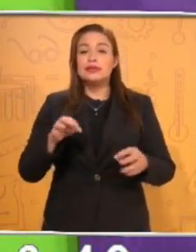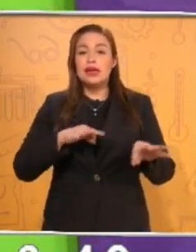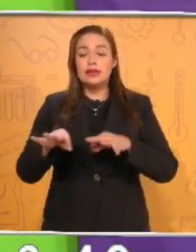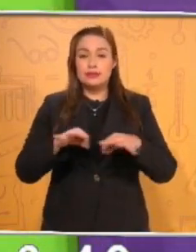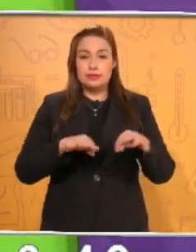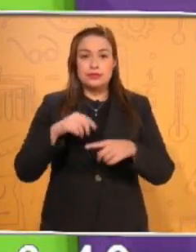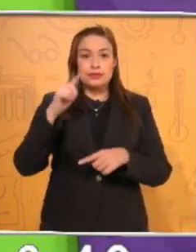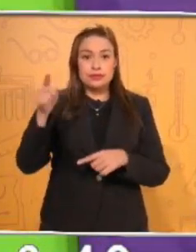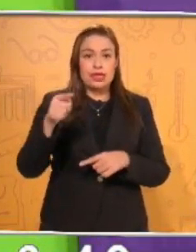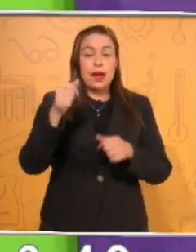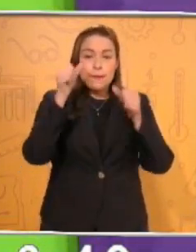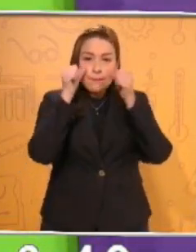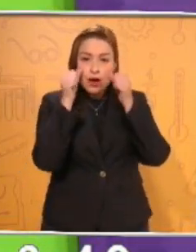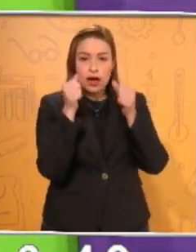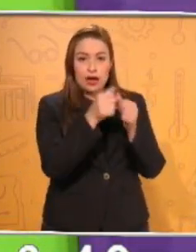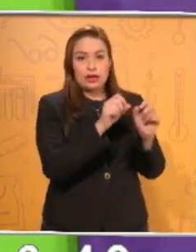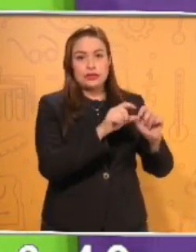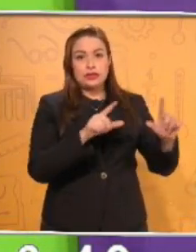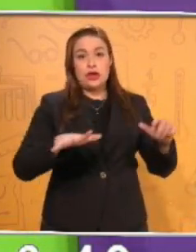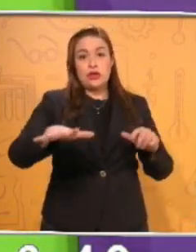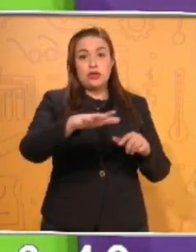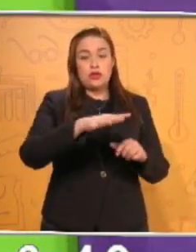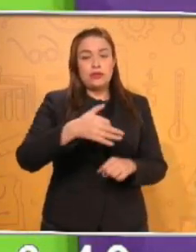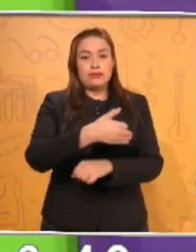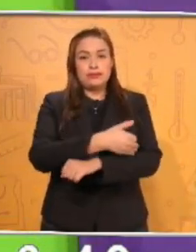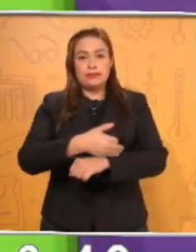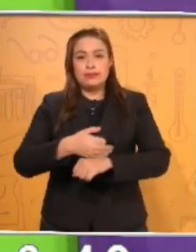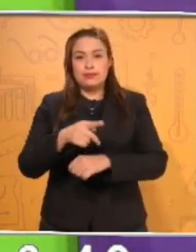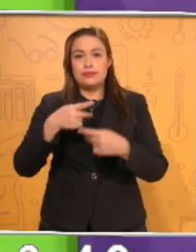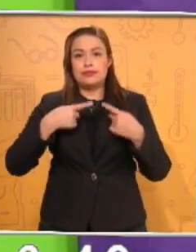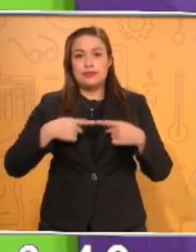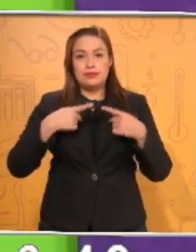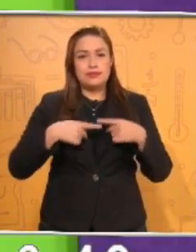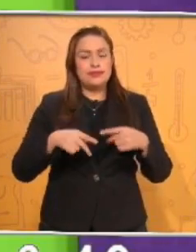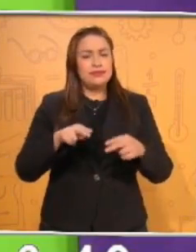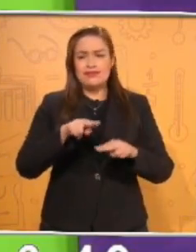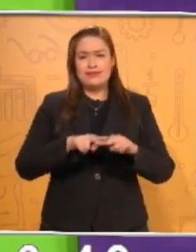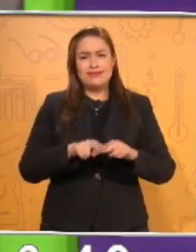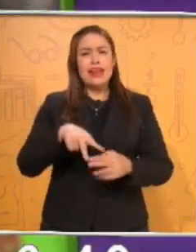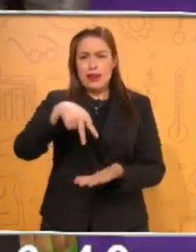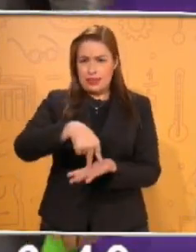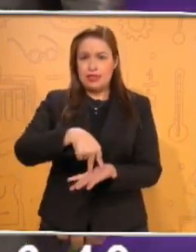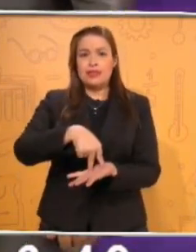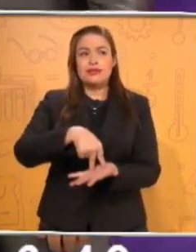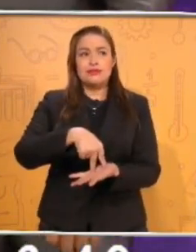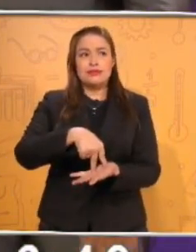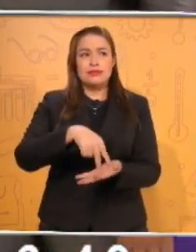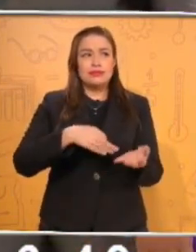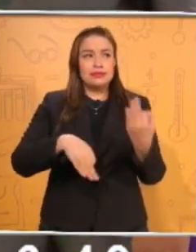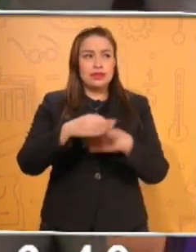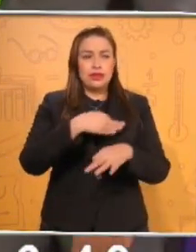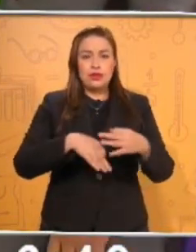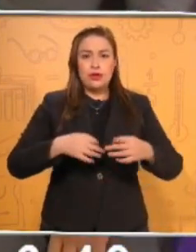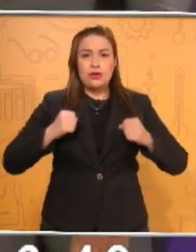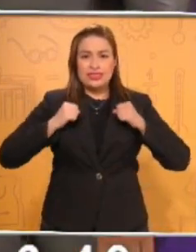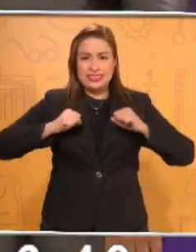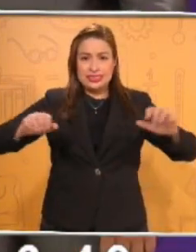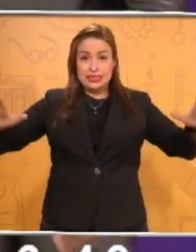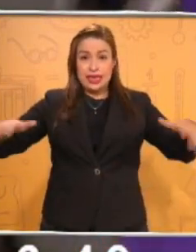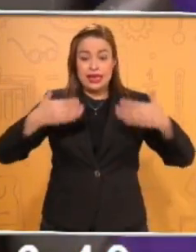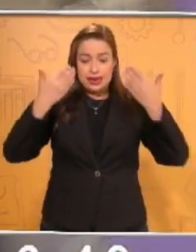Pay attention and invite your family. Get on the floor. Let's stretch our